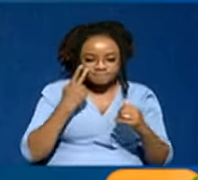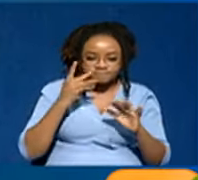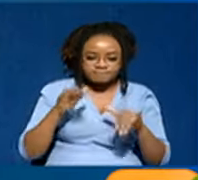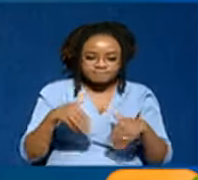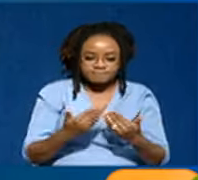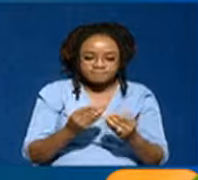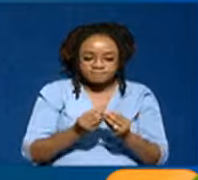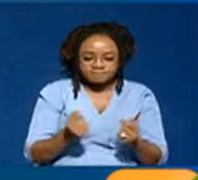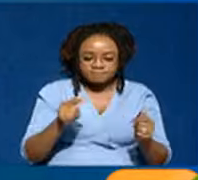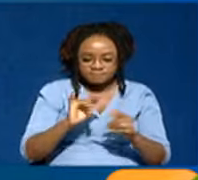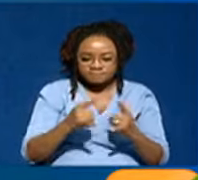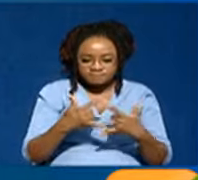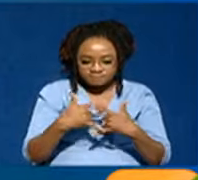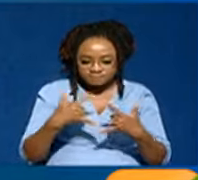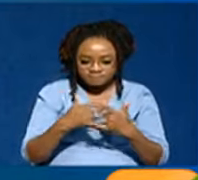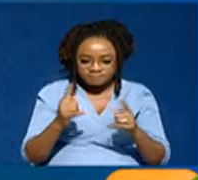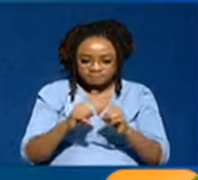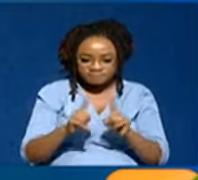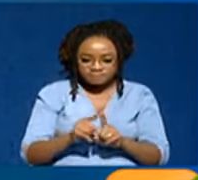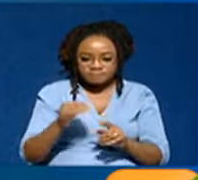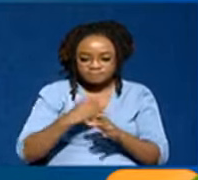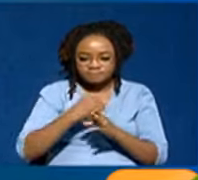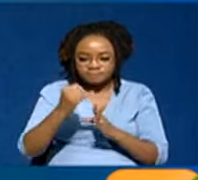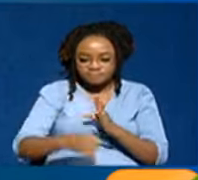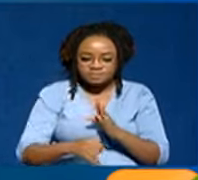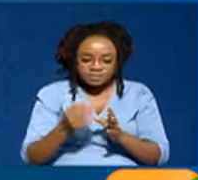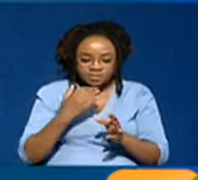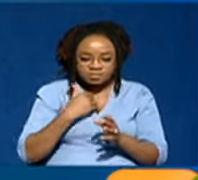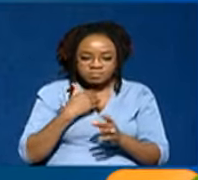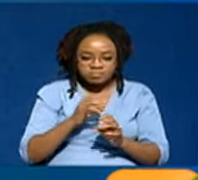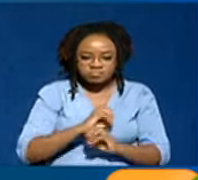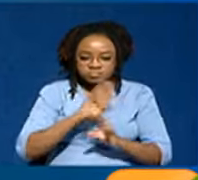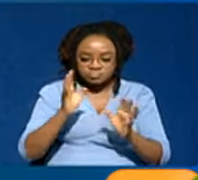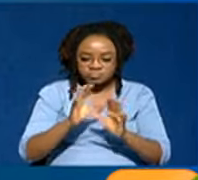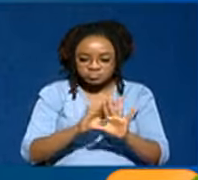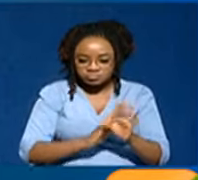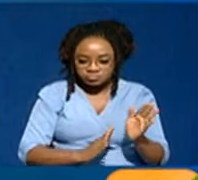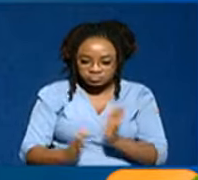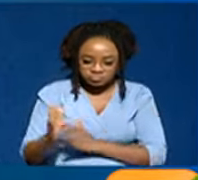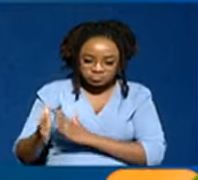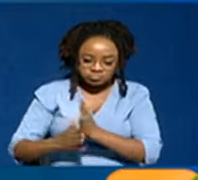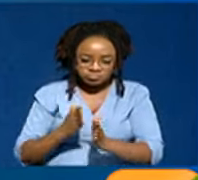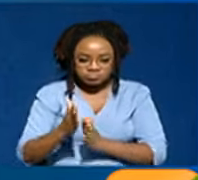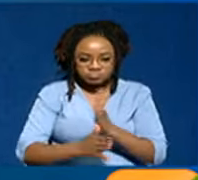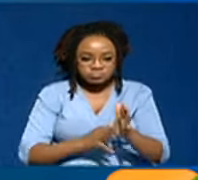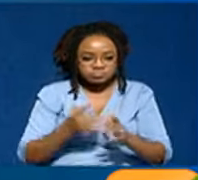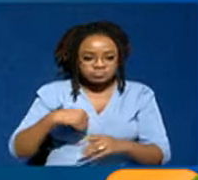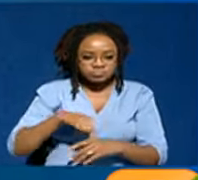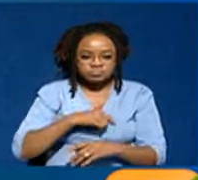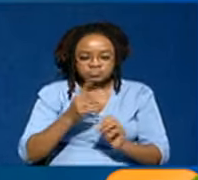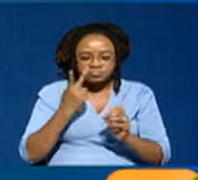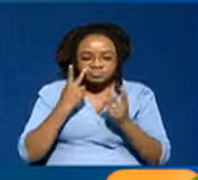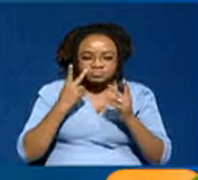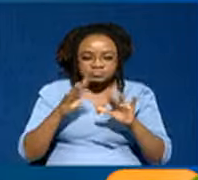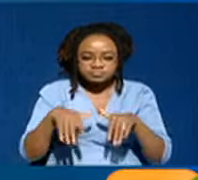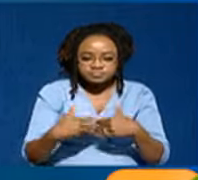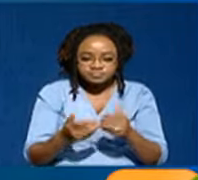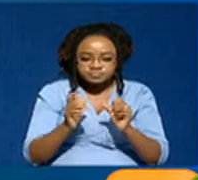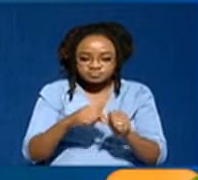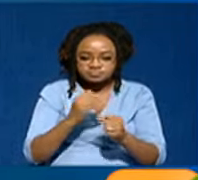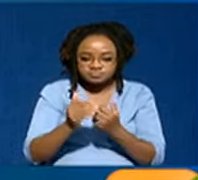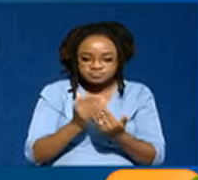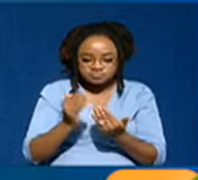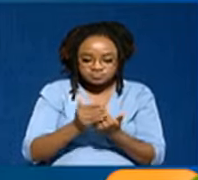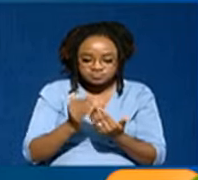gap. Okay. And then with regard to insurance, there is already a plan to be able to see how we can now take care of